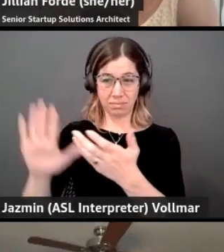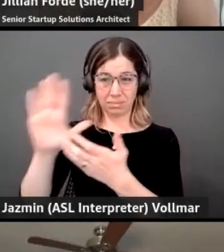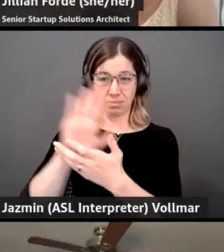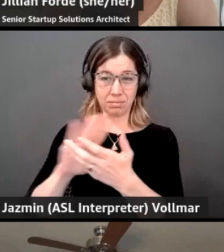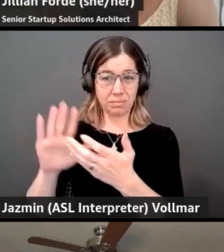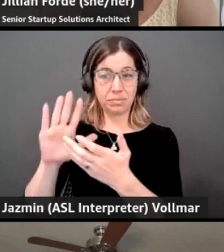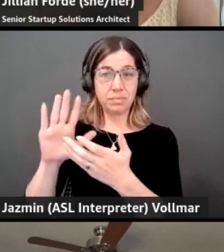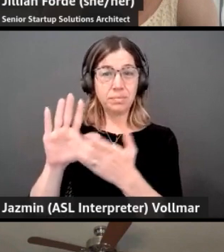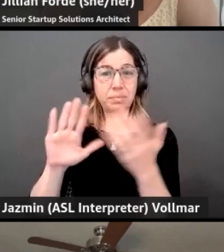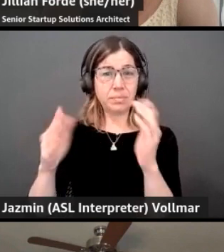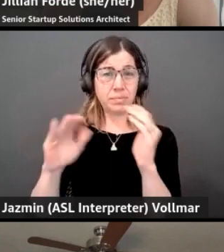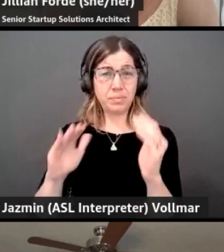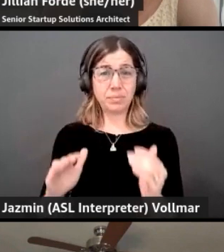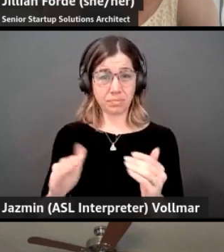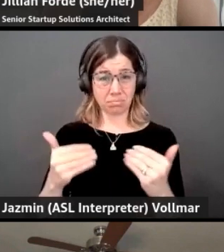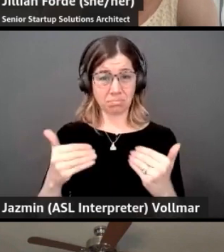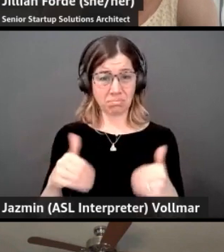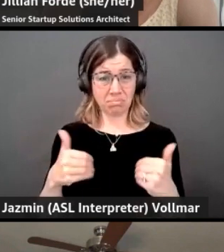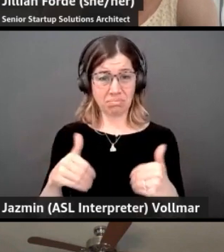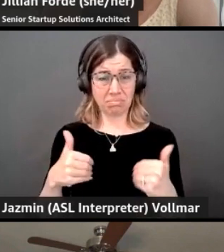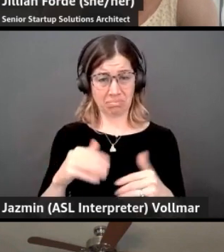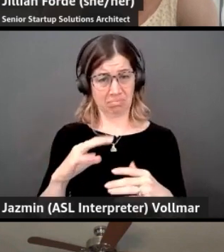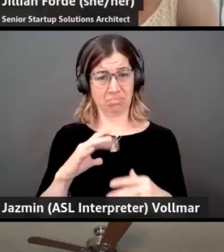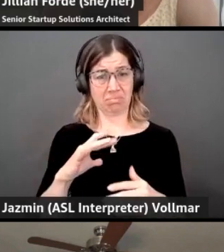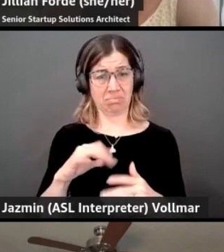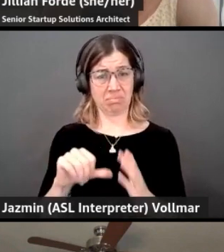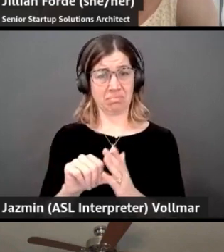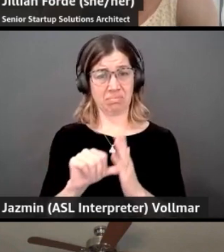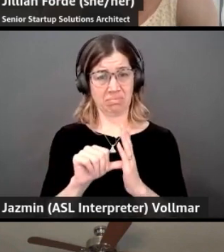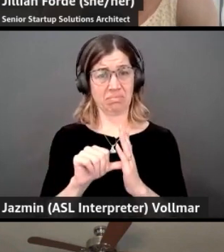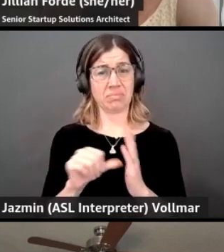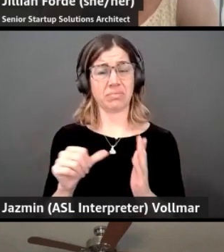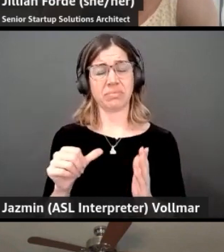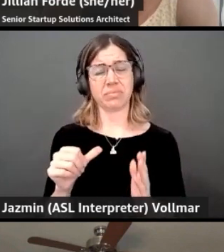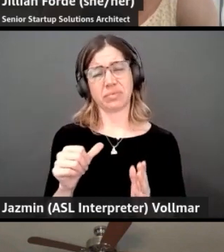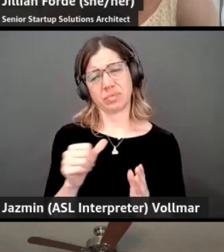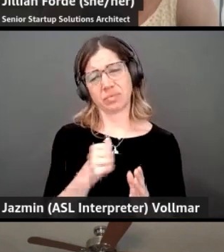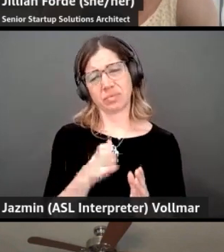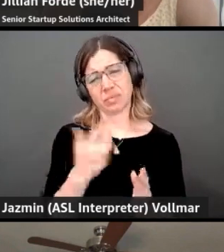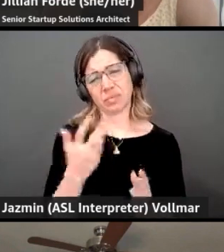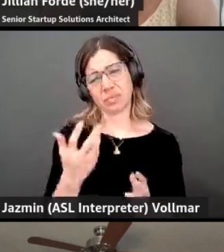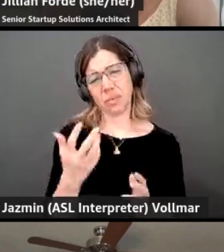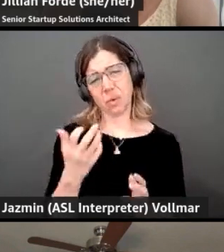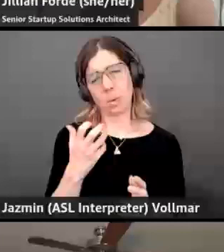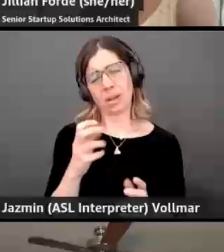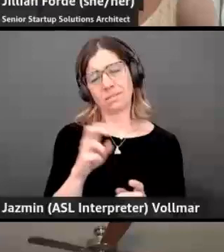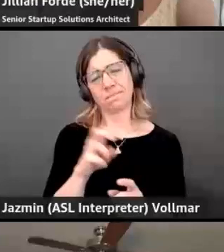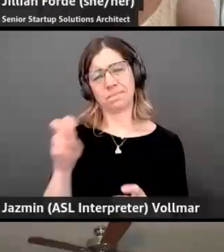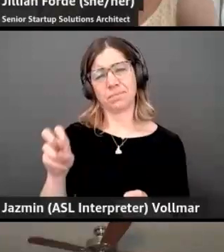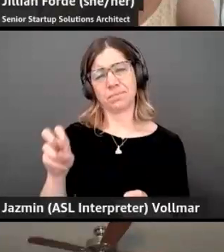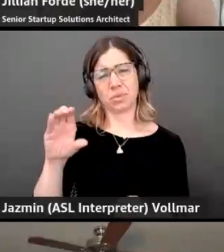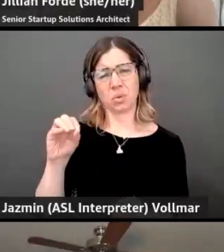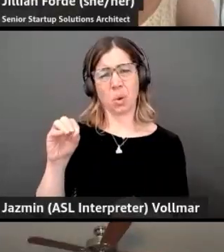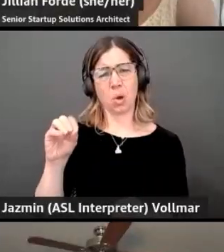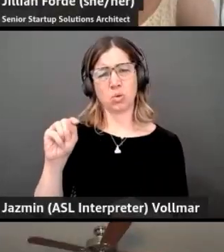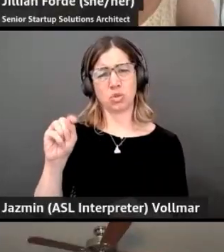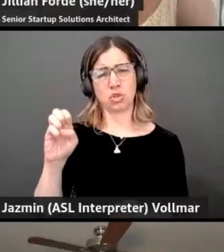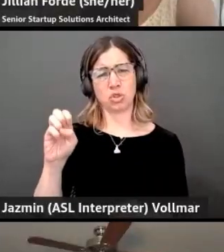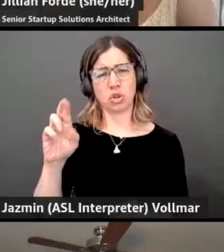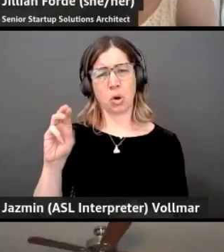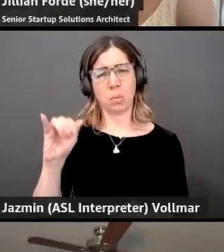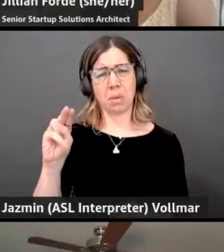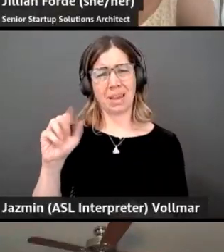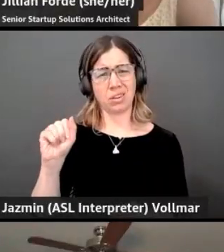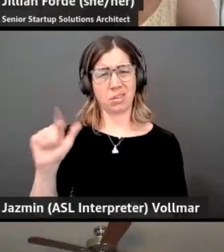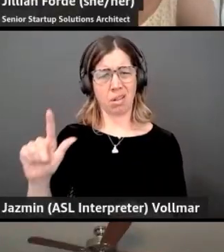quite magical. And I want to just jump over to a code terminal real quick so we can see what happened here.